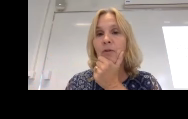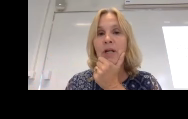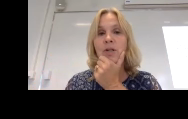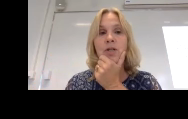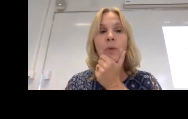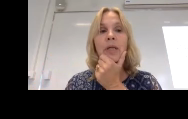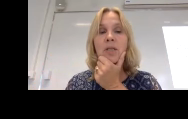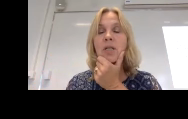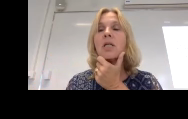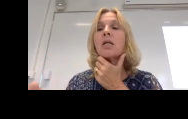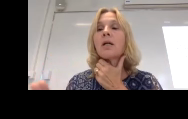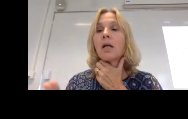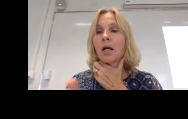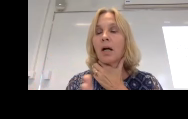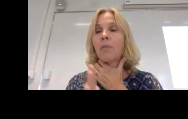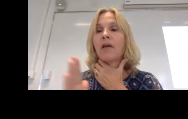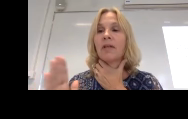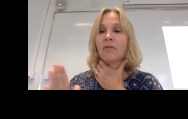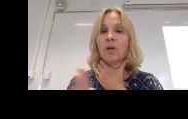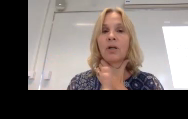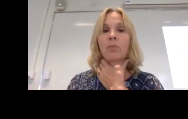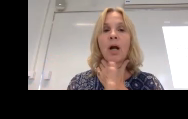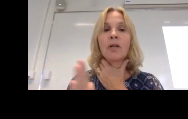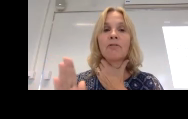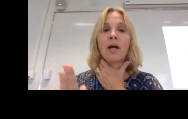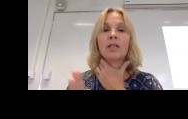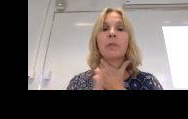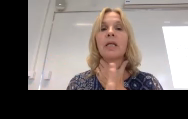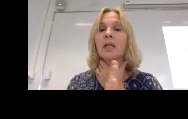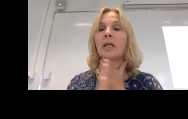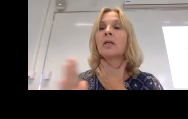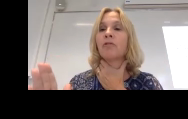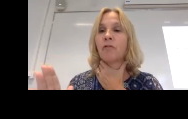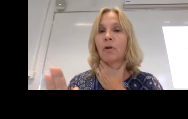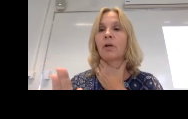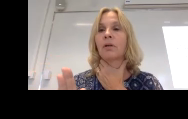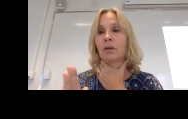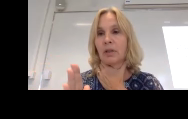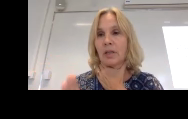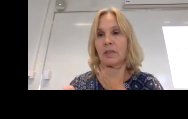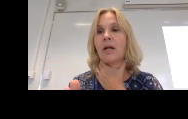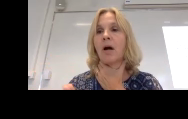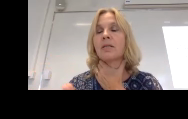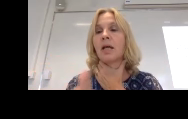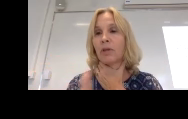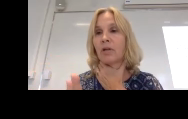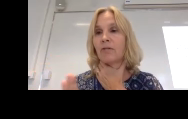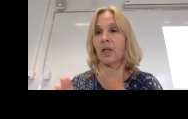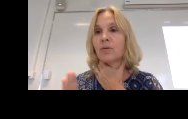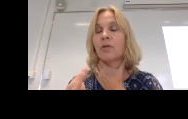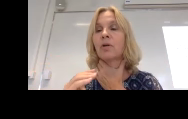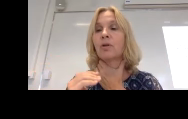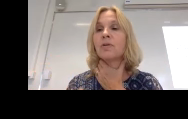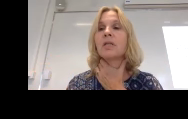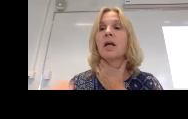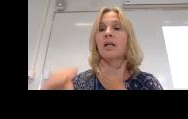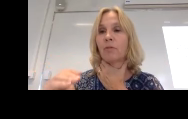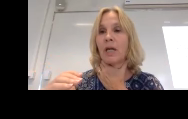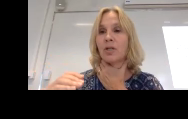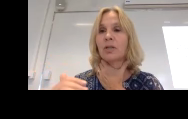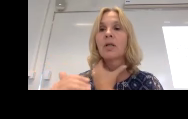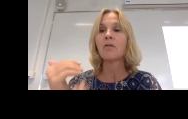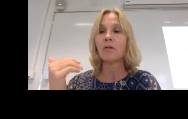that information. So we can see that the N400 priming effects begin before sign onset within a video. So they're using